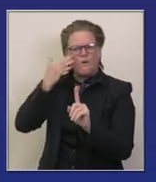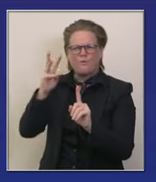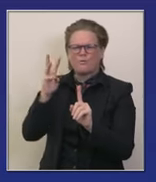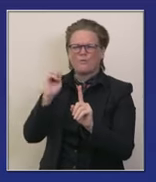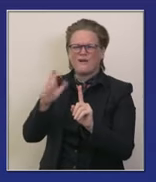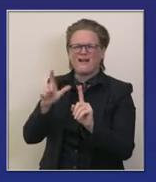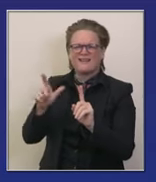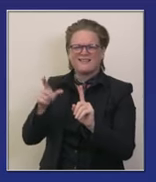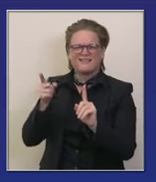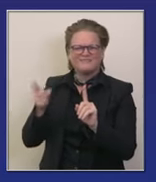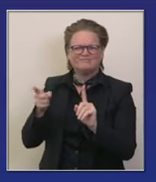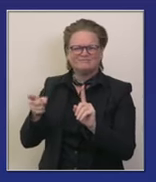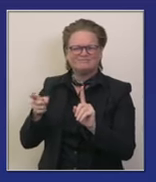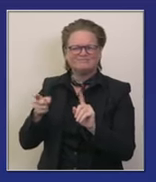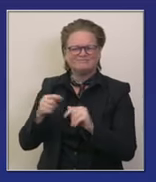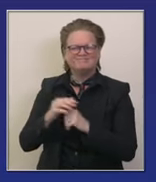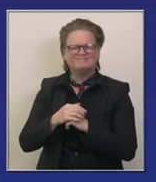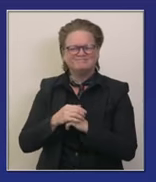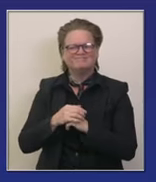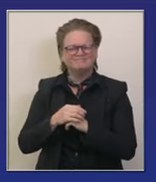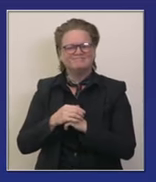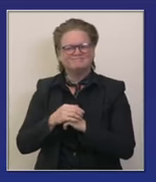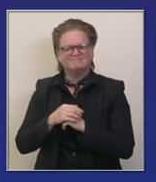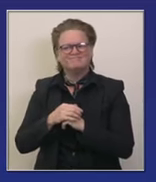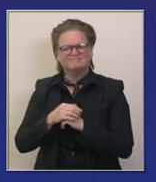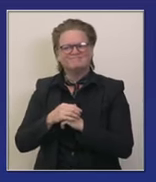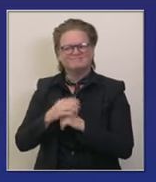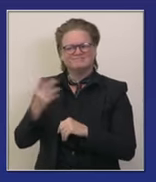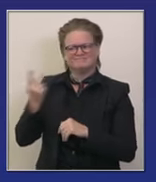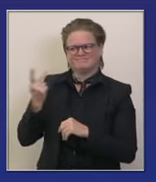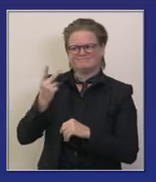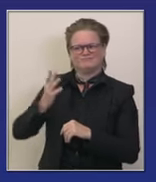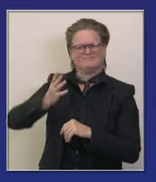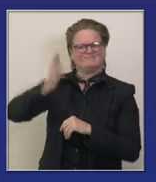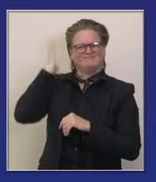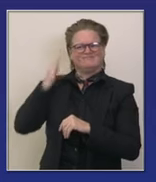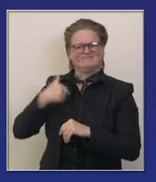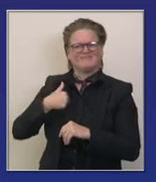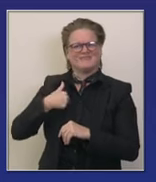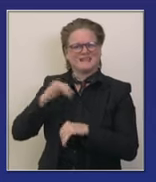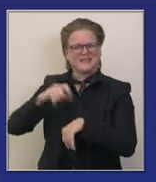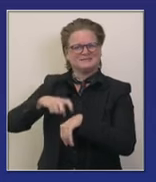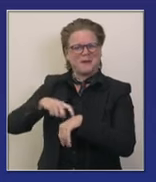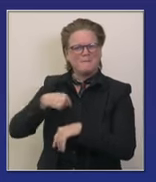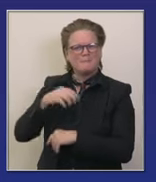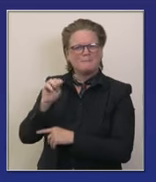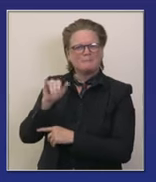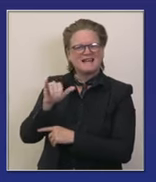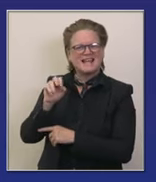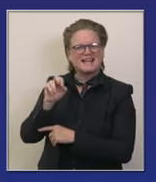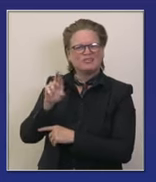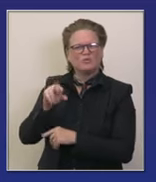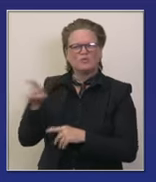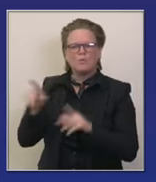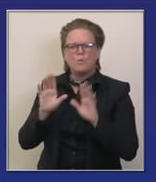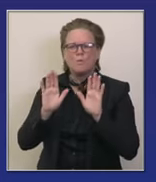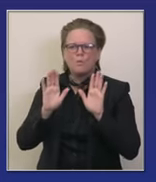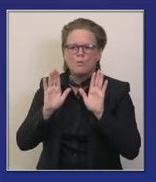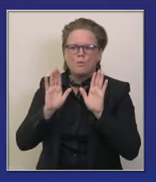capacity as mayor there, and health department that is an extraordinary health department, one of the